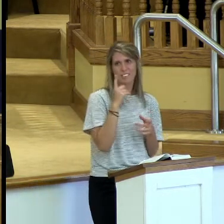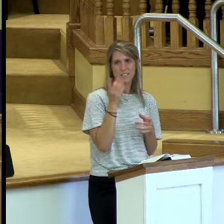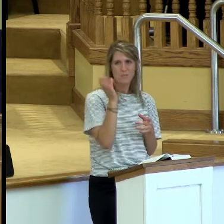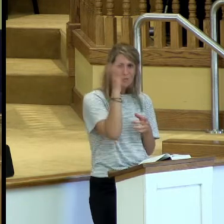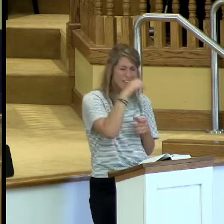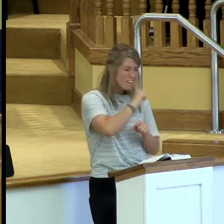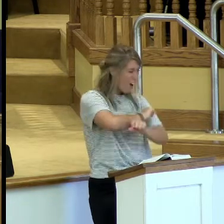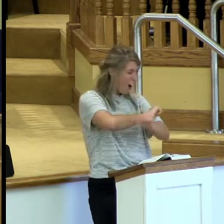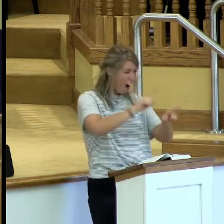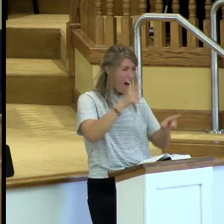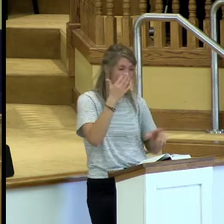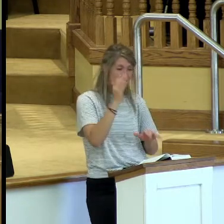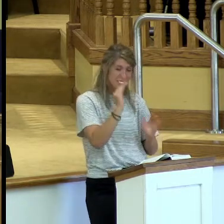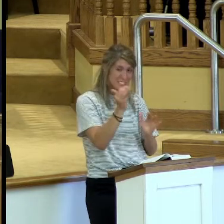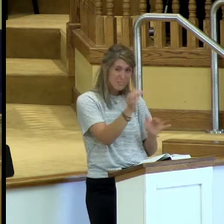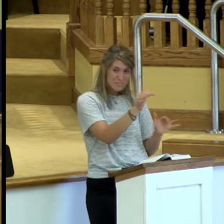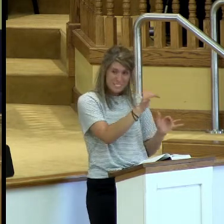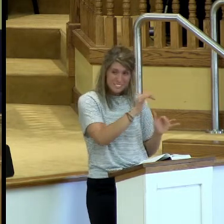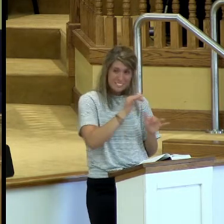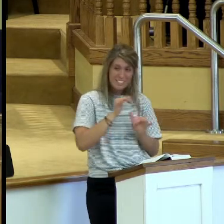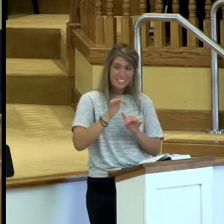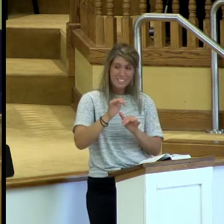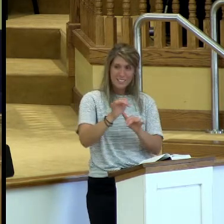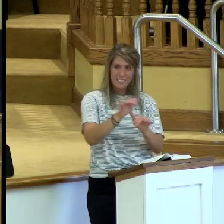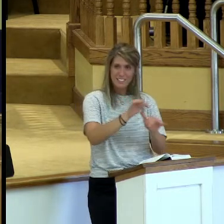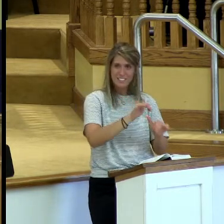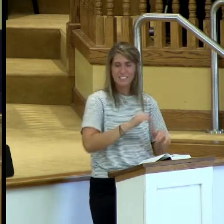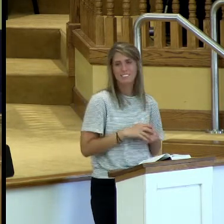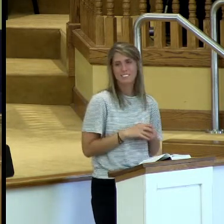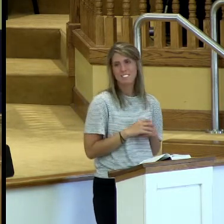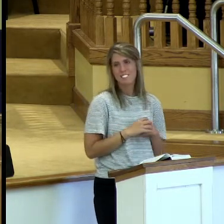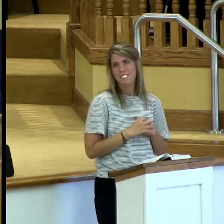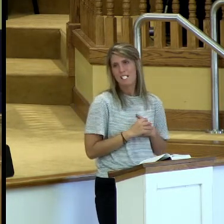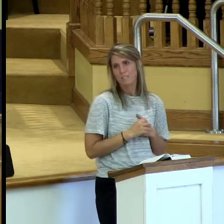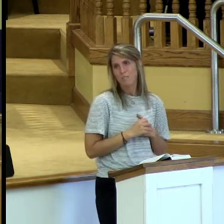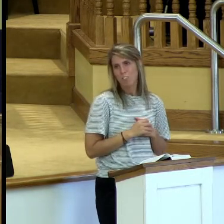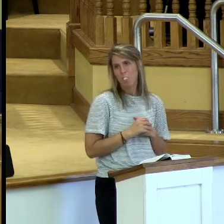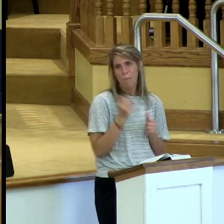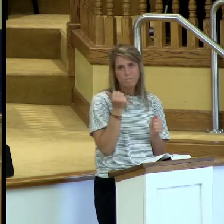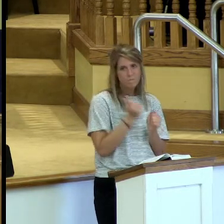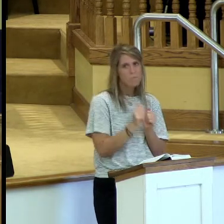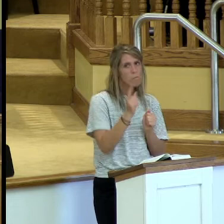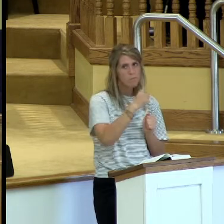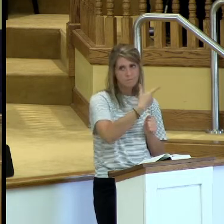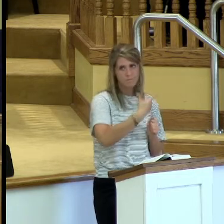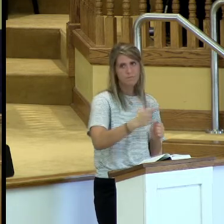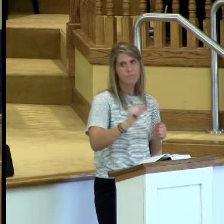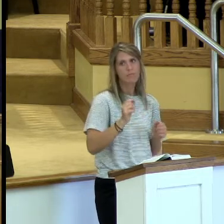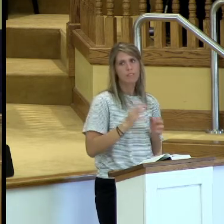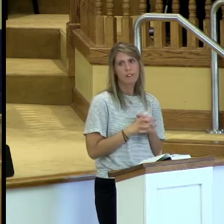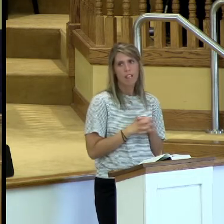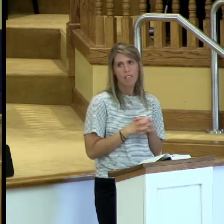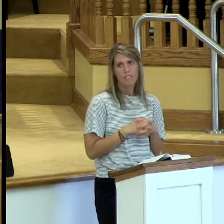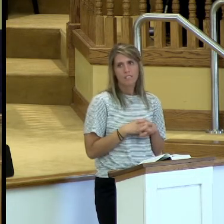how they all look the same. Yeah, it does, because New Mexico looks the same. Everywhere you go.